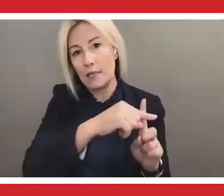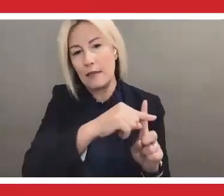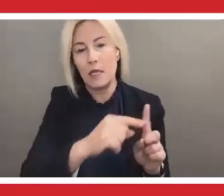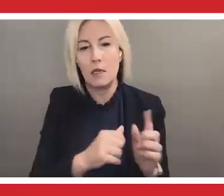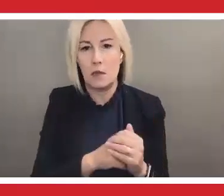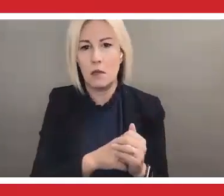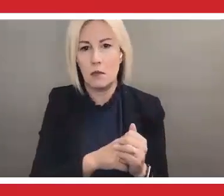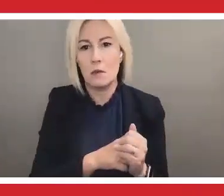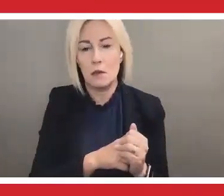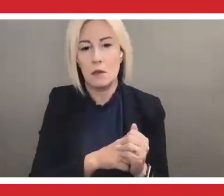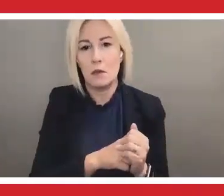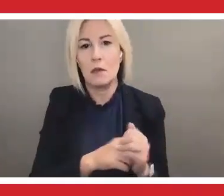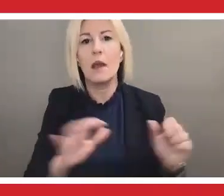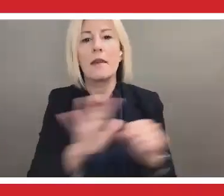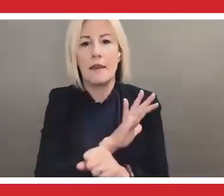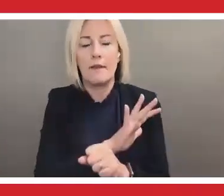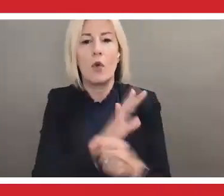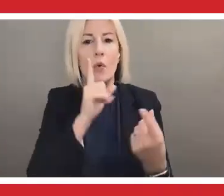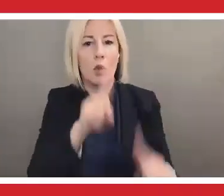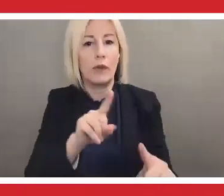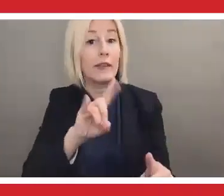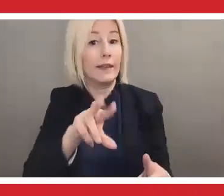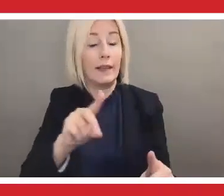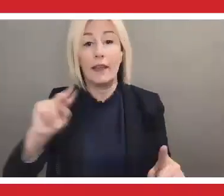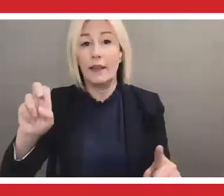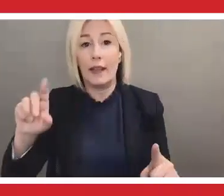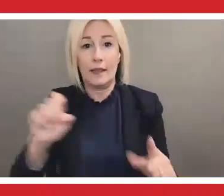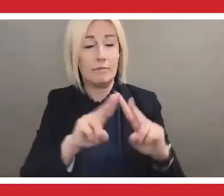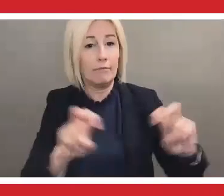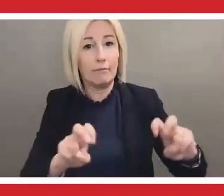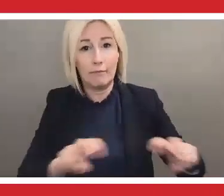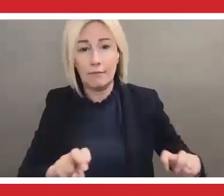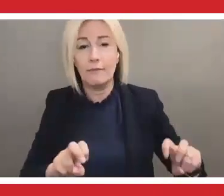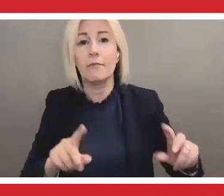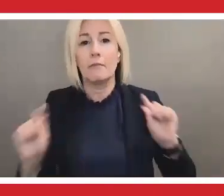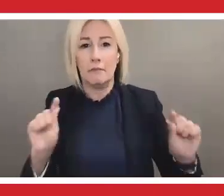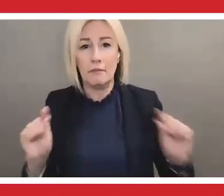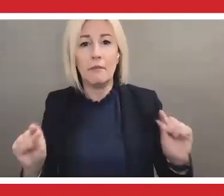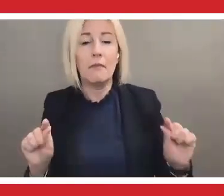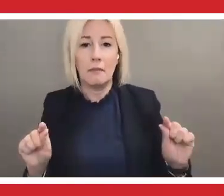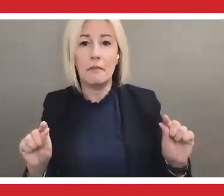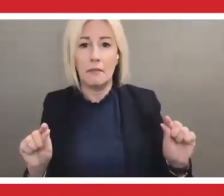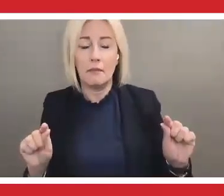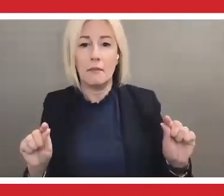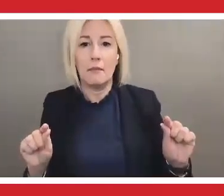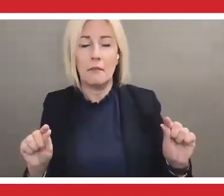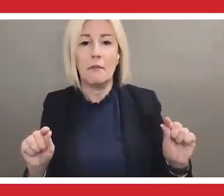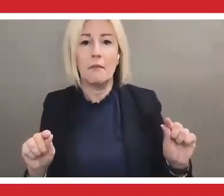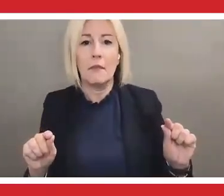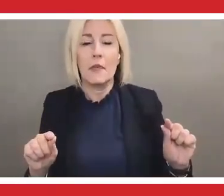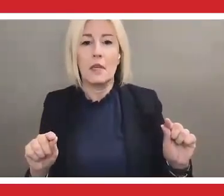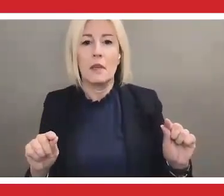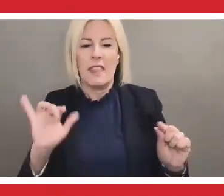fully agree with David's analysis. Nella highlights really, and they reflect in the survey.